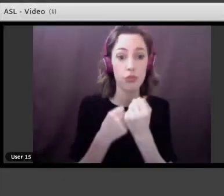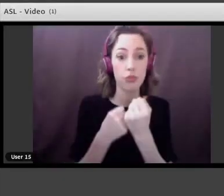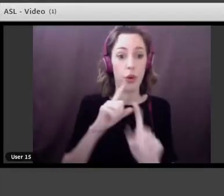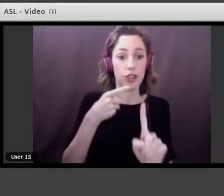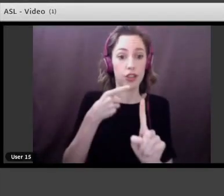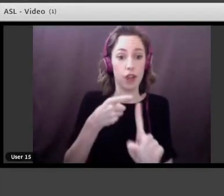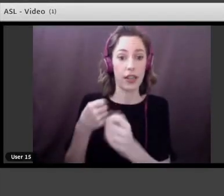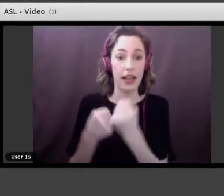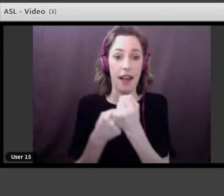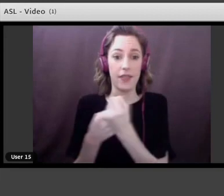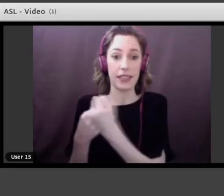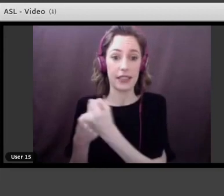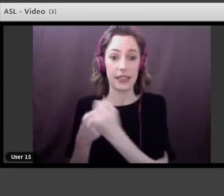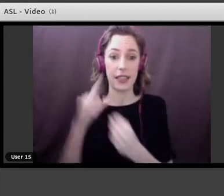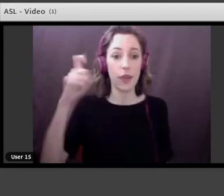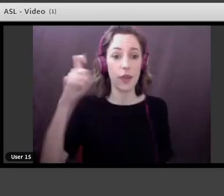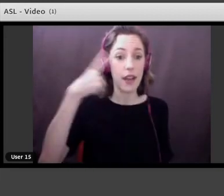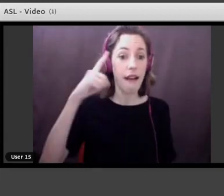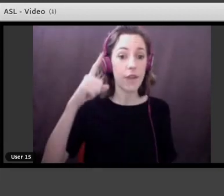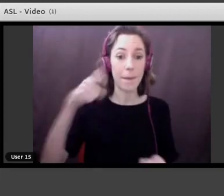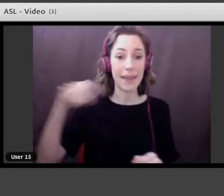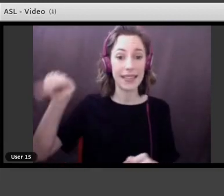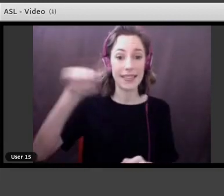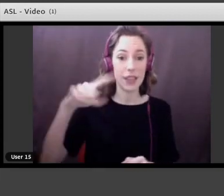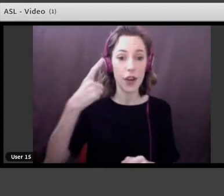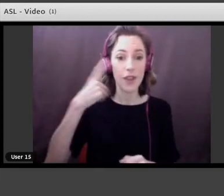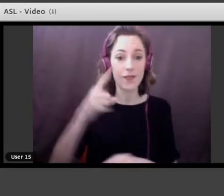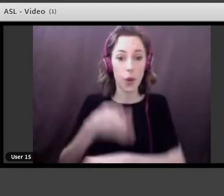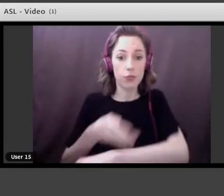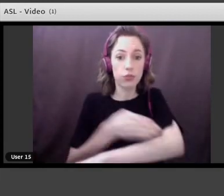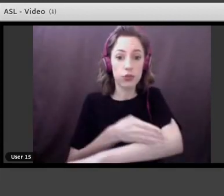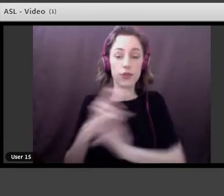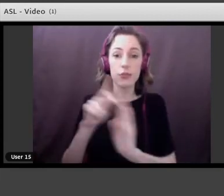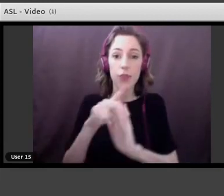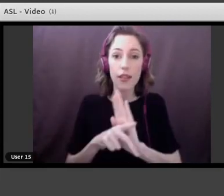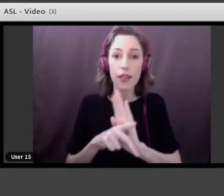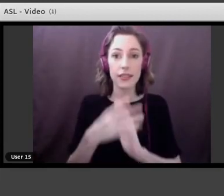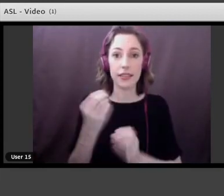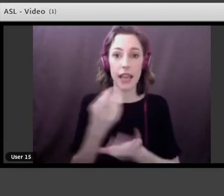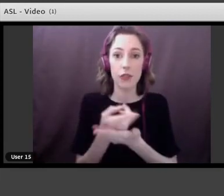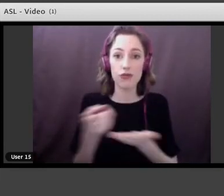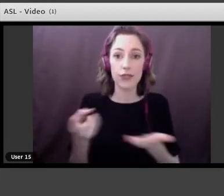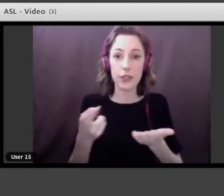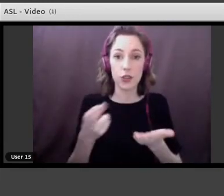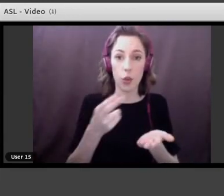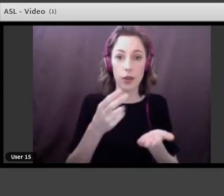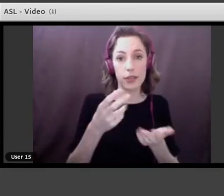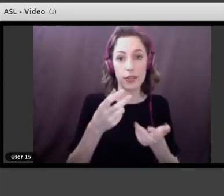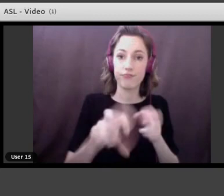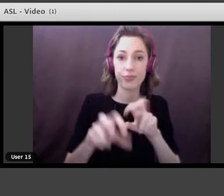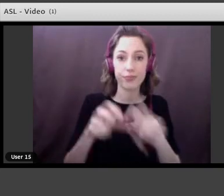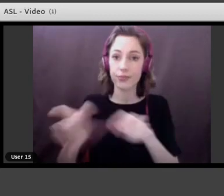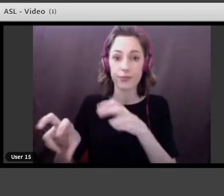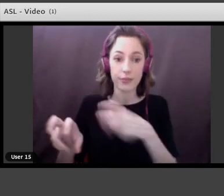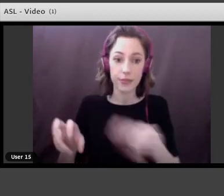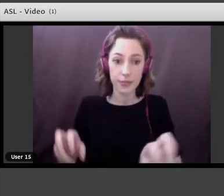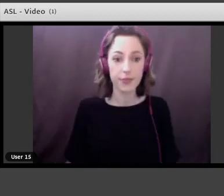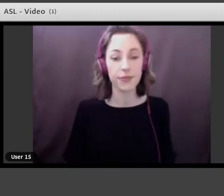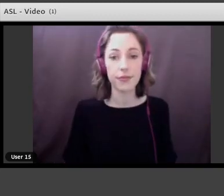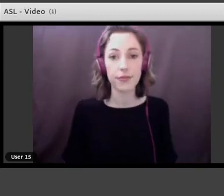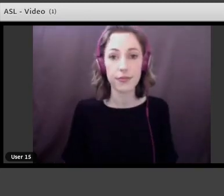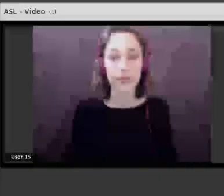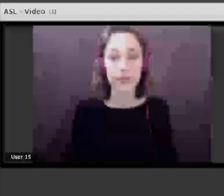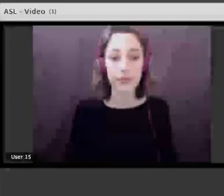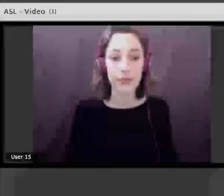with governments for improved policies, resource allocation, to help countries develop national ECI and